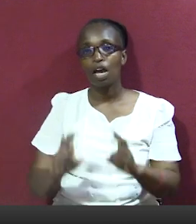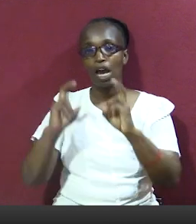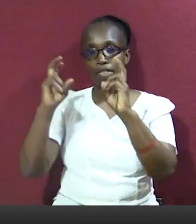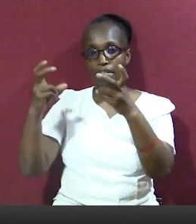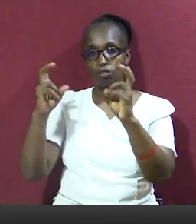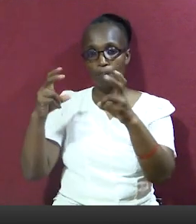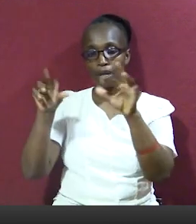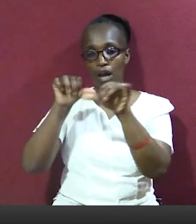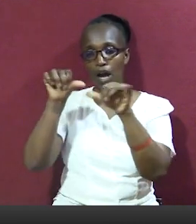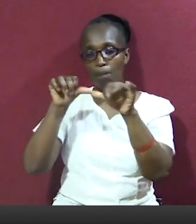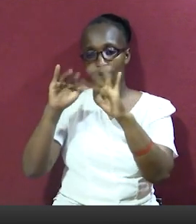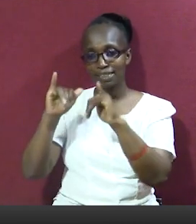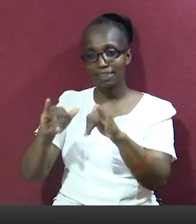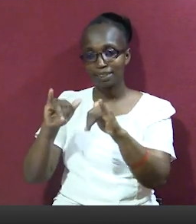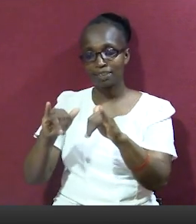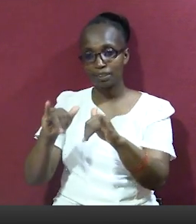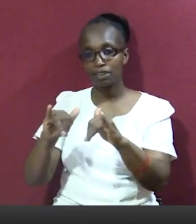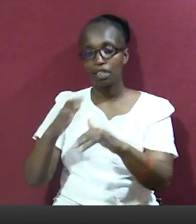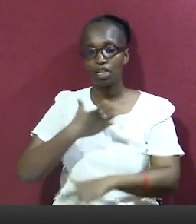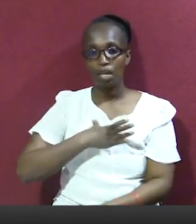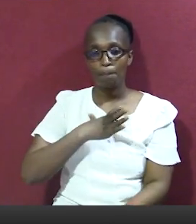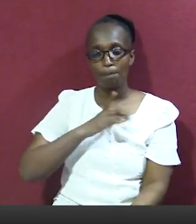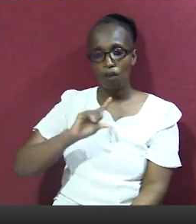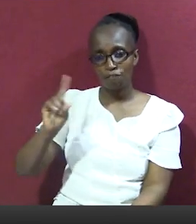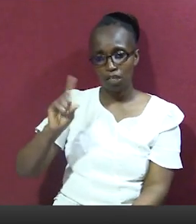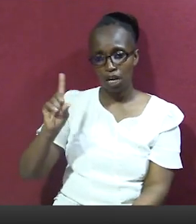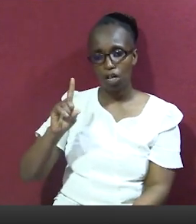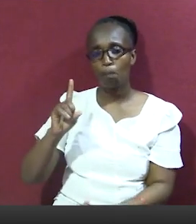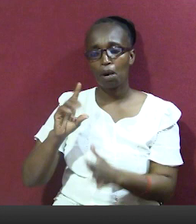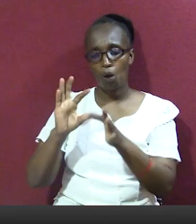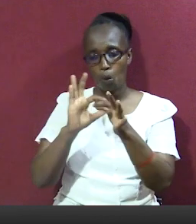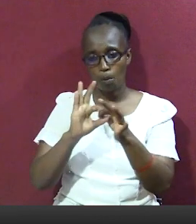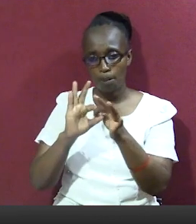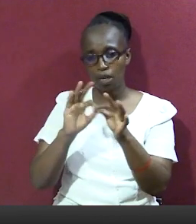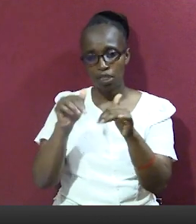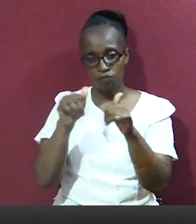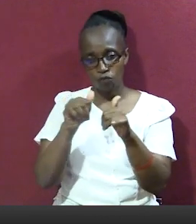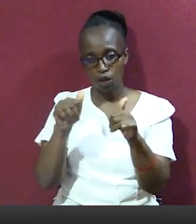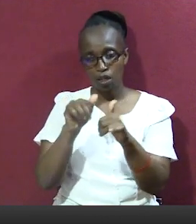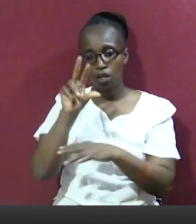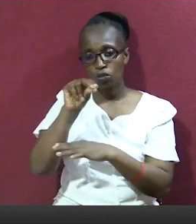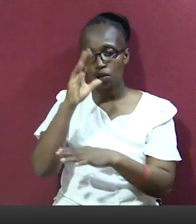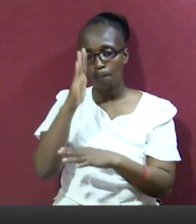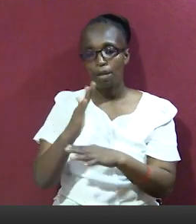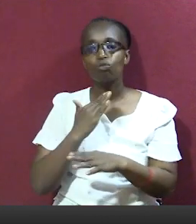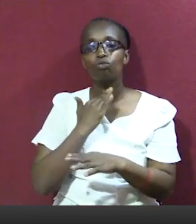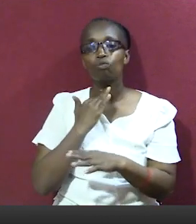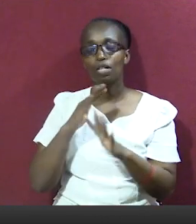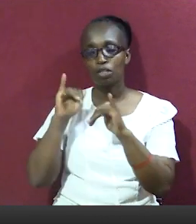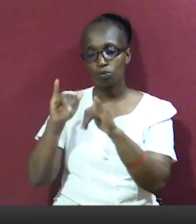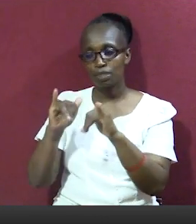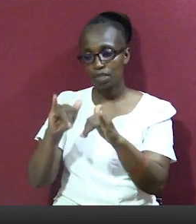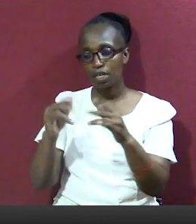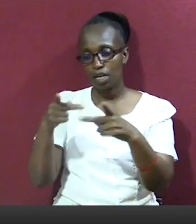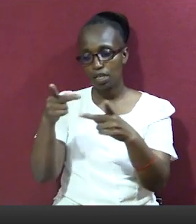In terms of settlements along the riparian areas, the people of Nairobi are very cooperative. In fact, nobody wants to stay in the